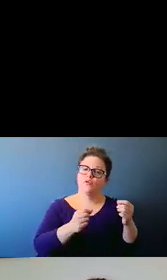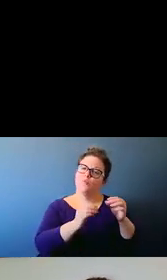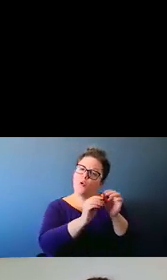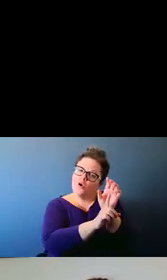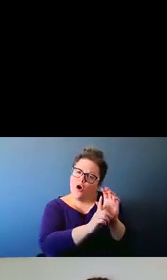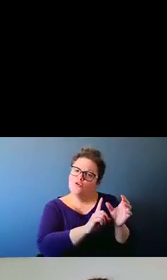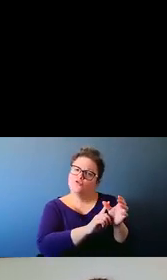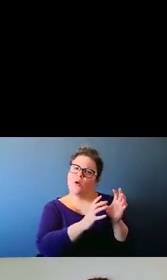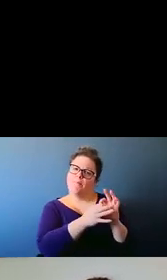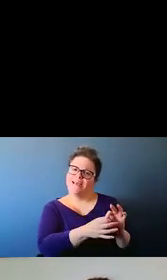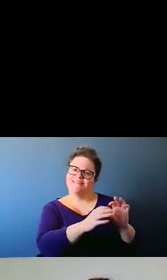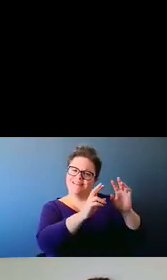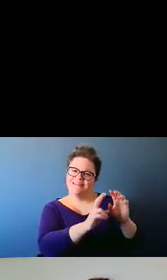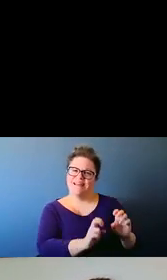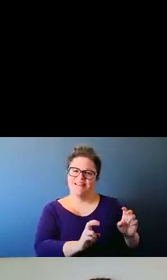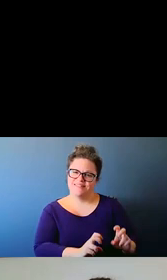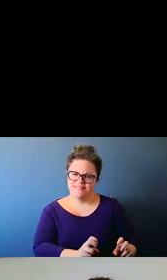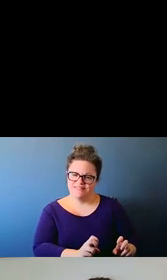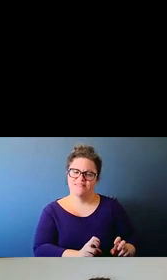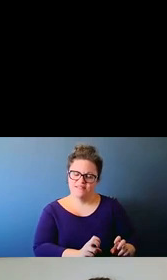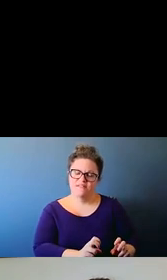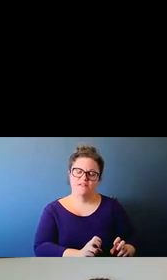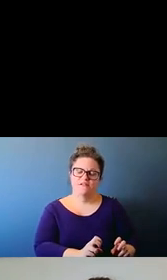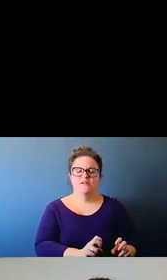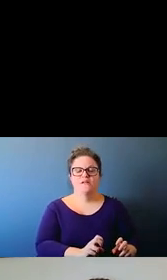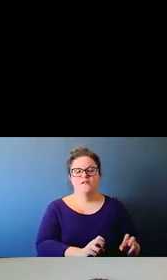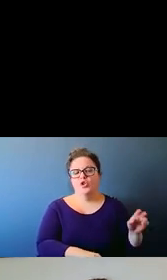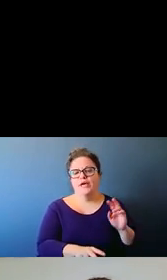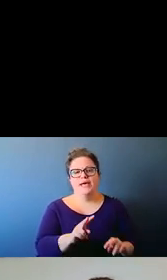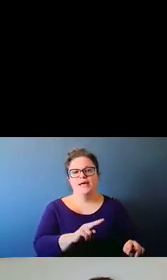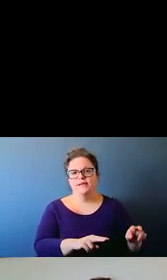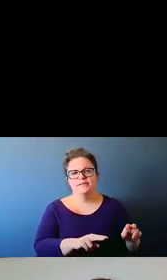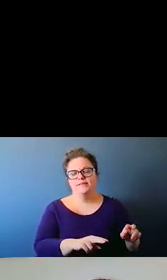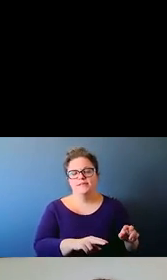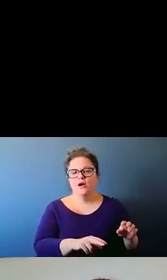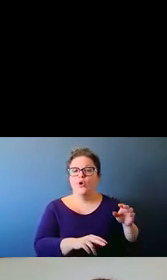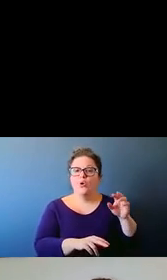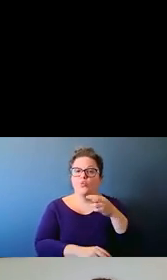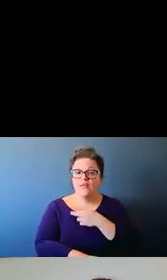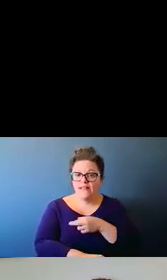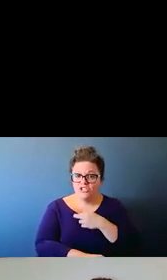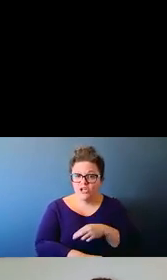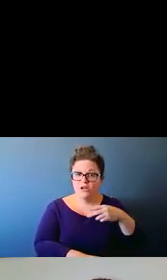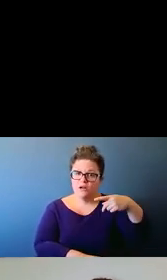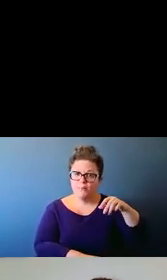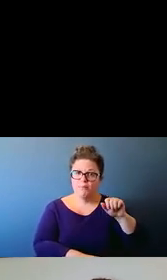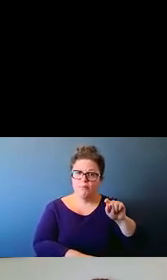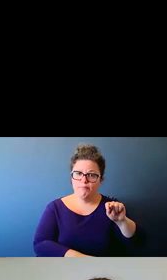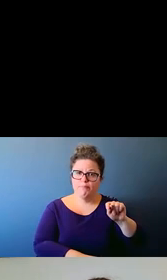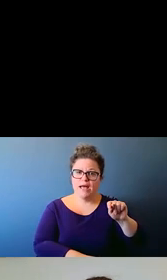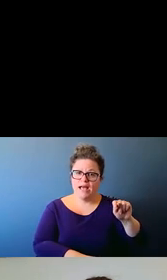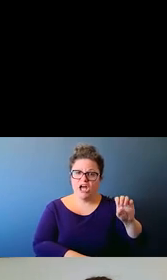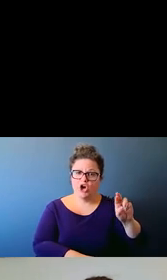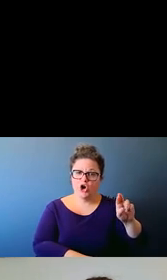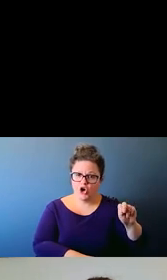cultural-based sorts of analysis where we are looking at patterns of religion or how